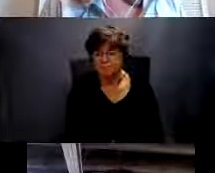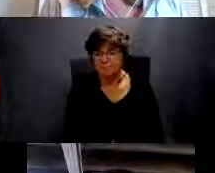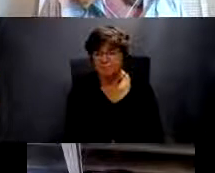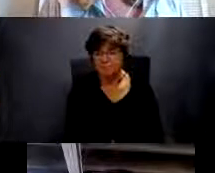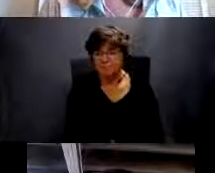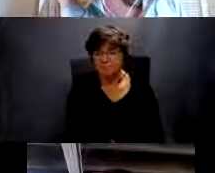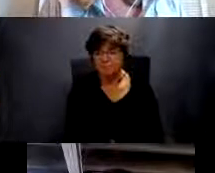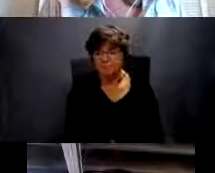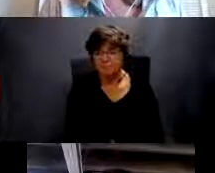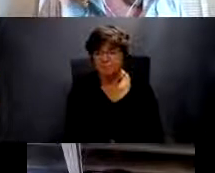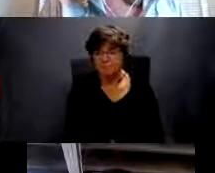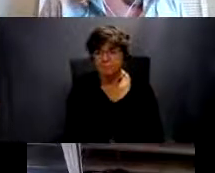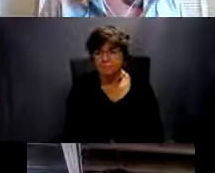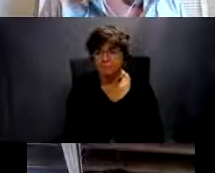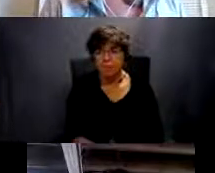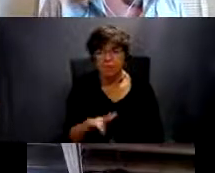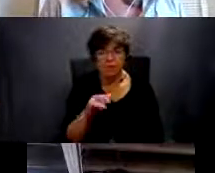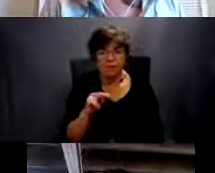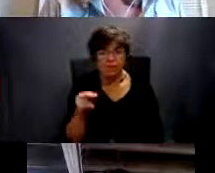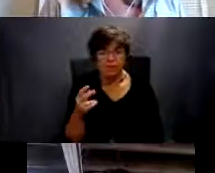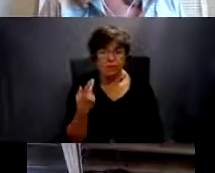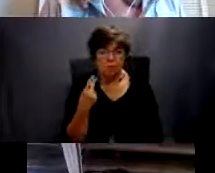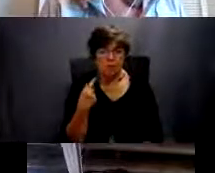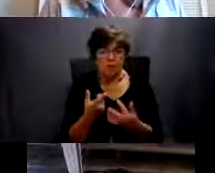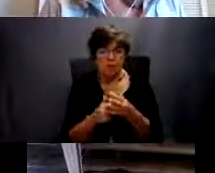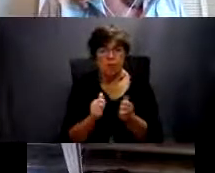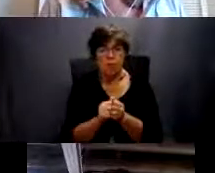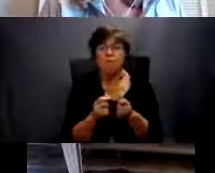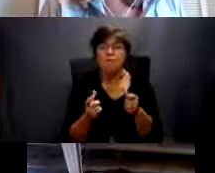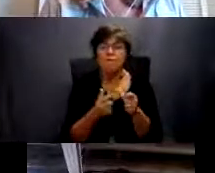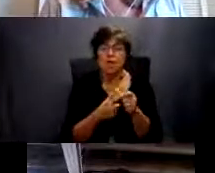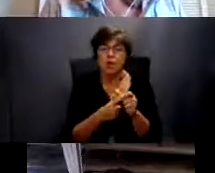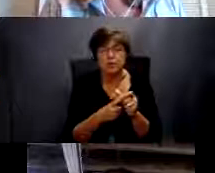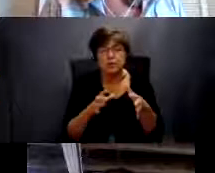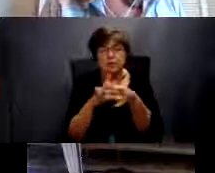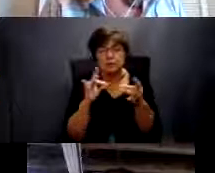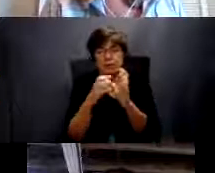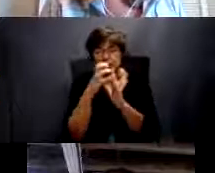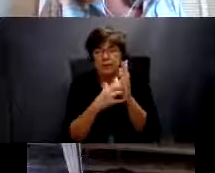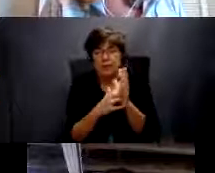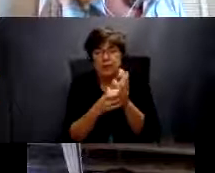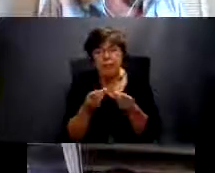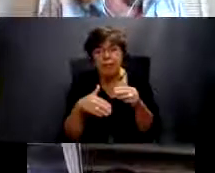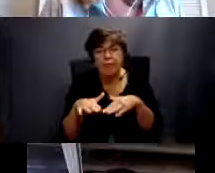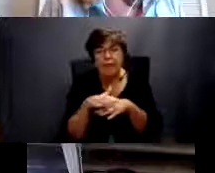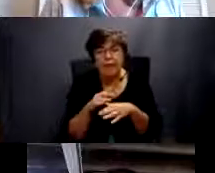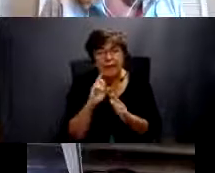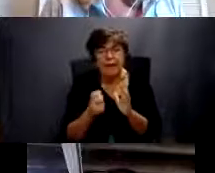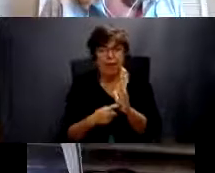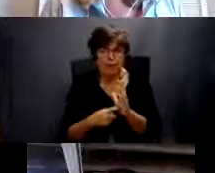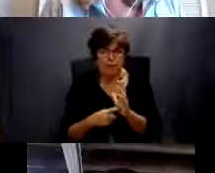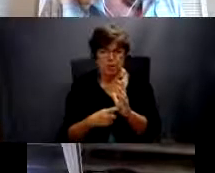So we are actually going to start with a land acknowledgement, which I think is really important and